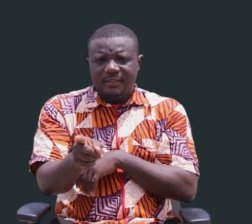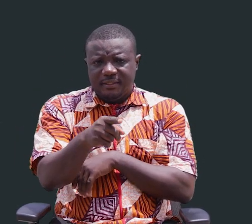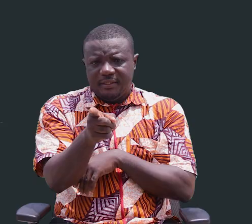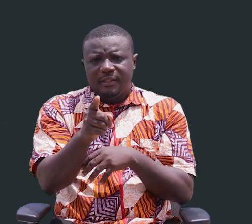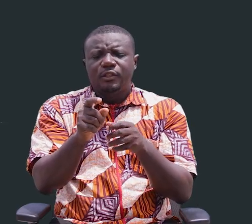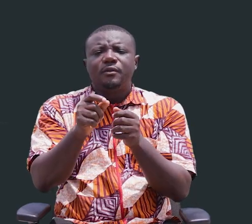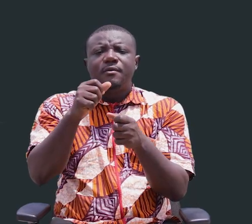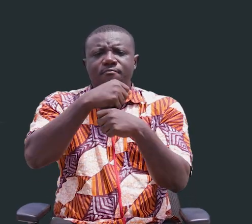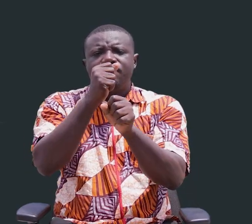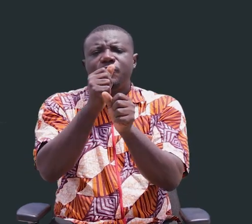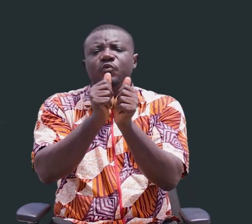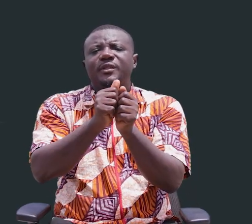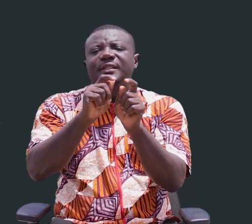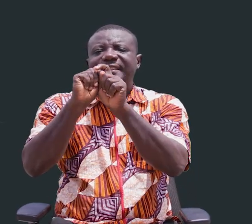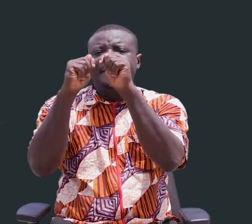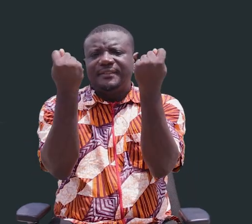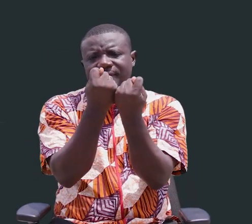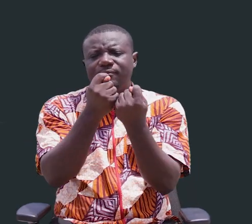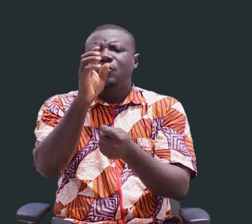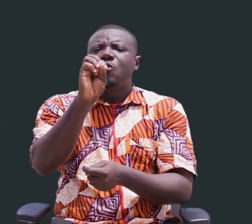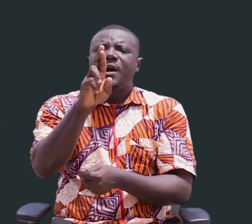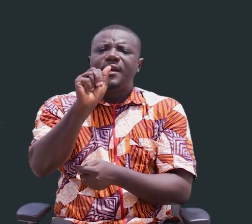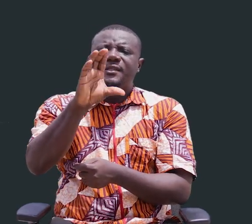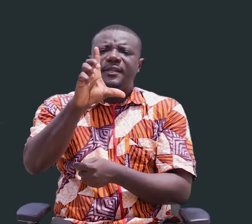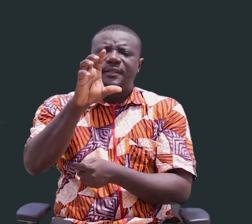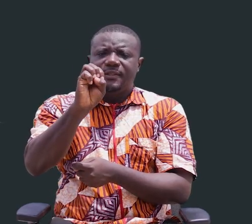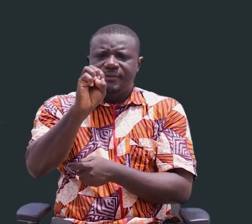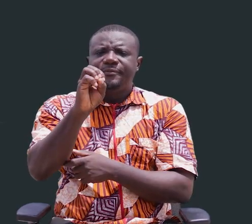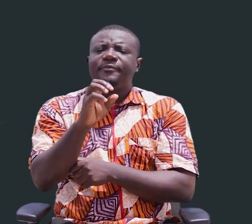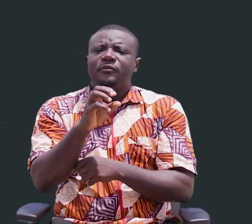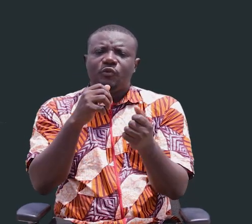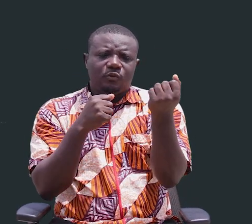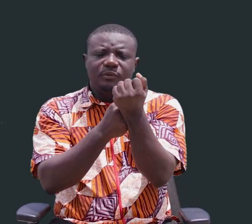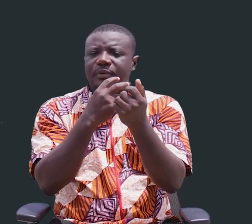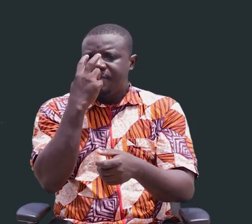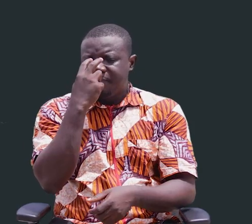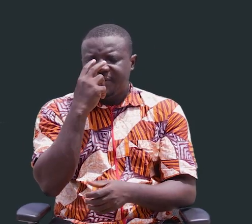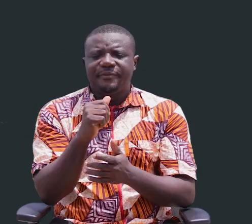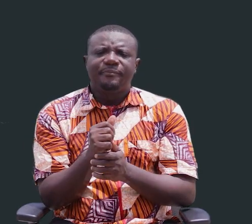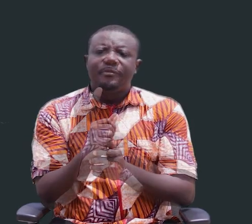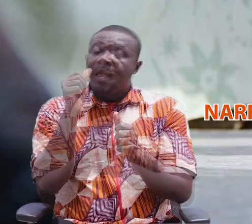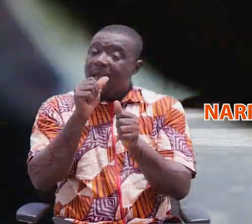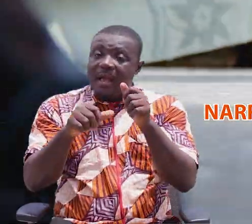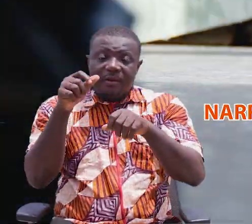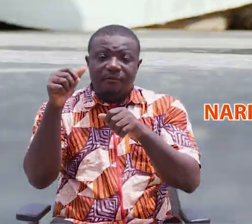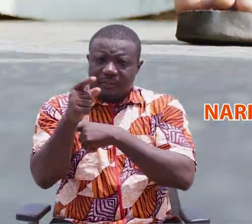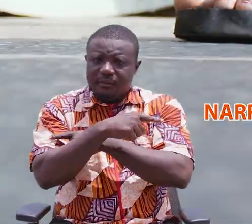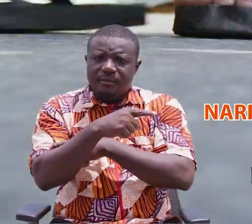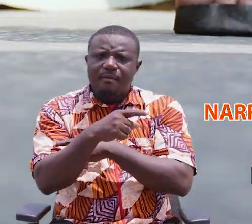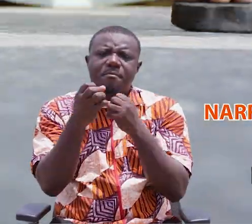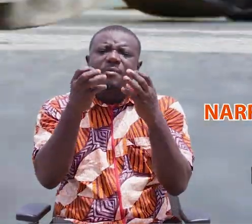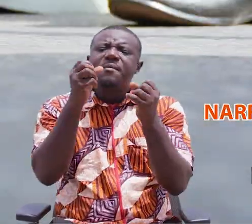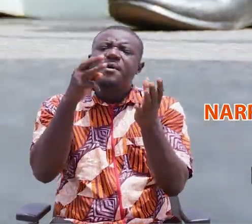on a smart cane developed by Team Oracle to assist the visually impaired. Every